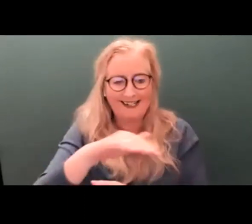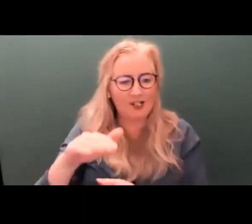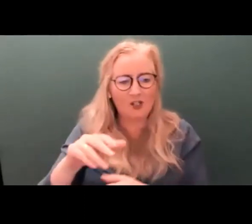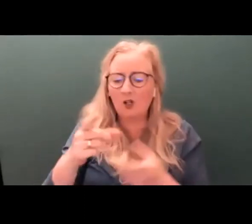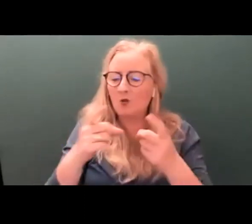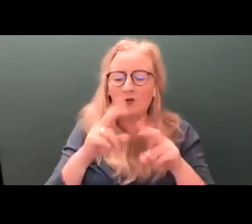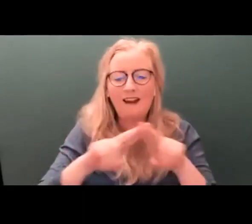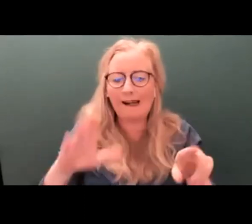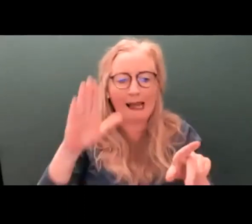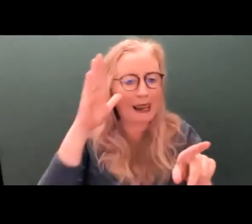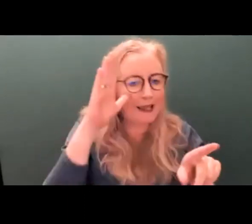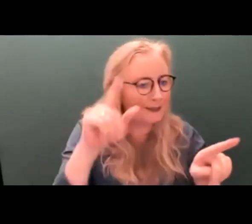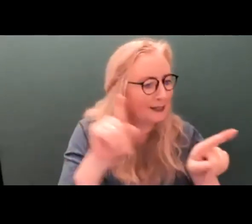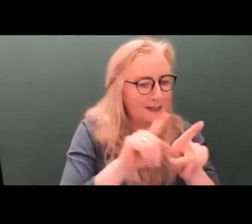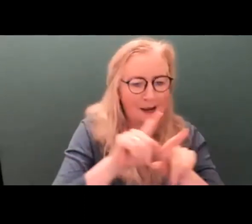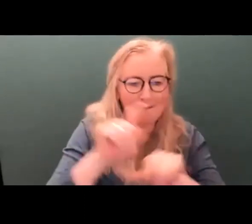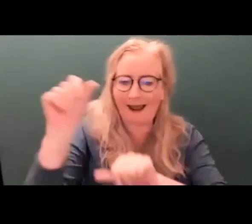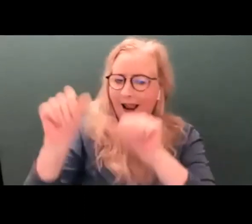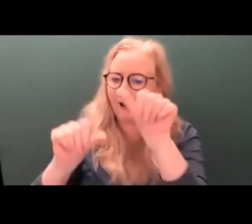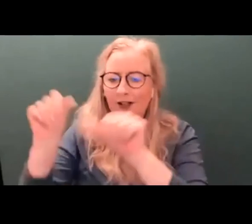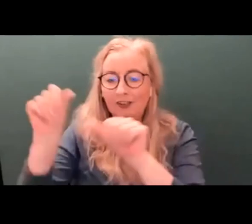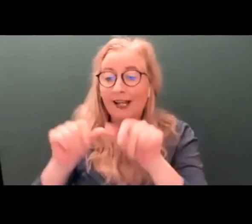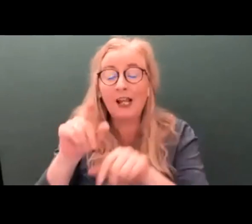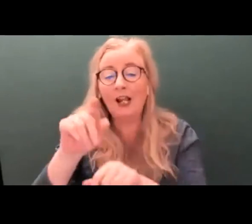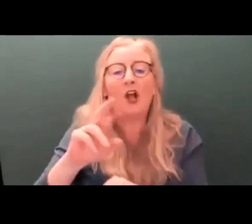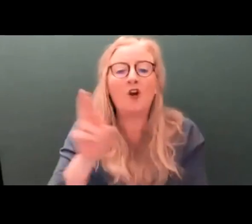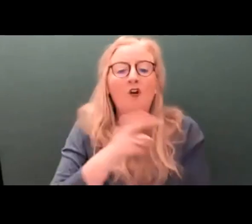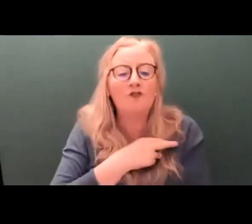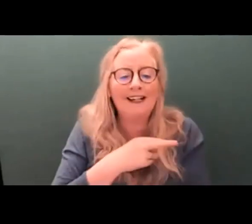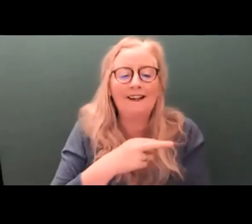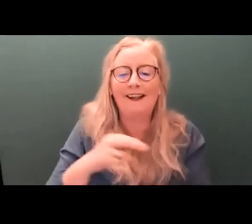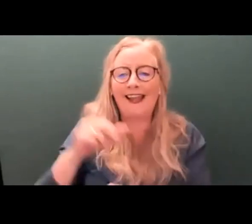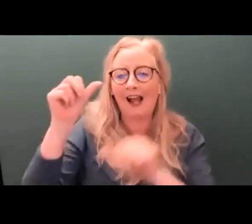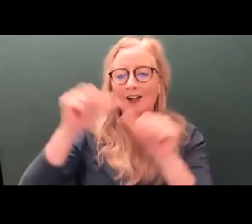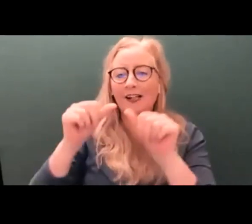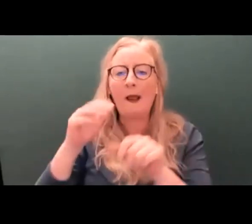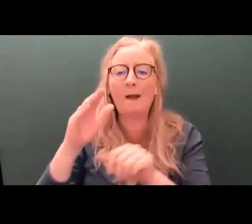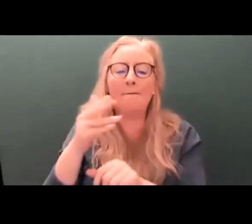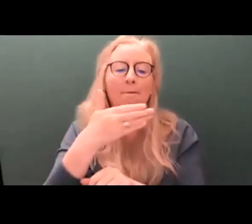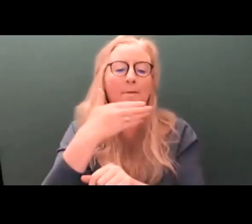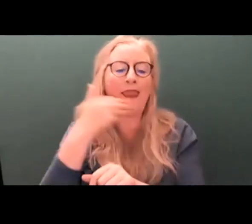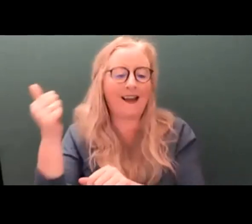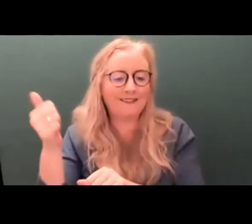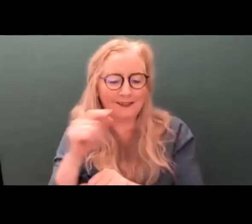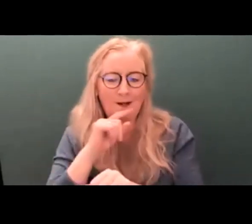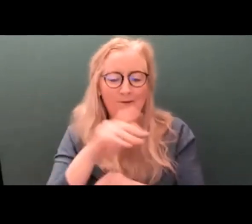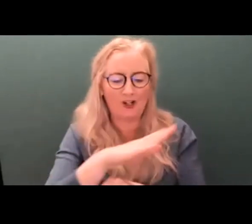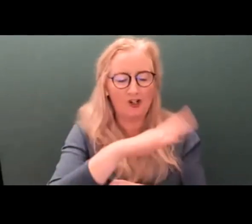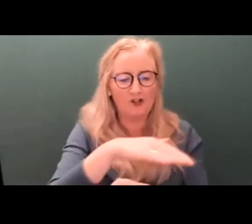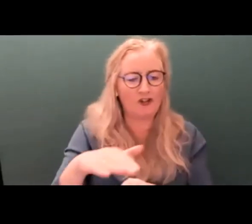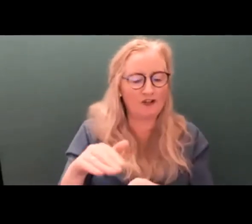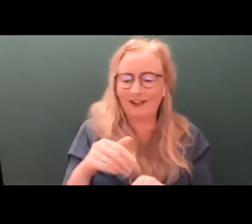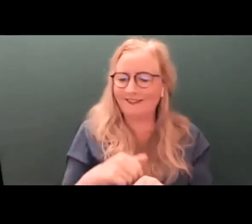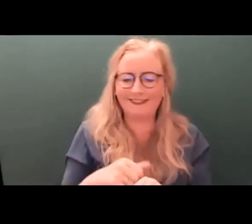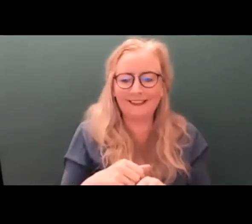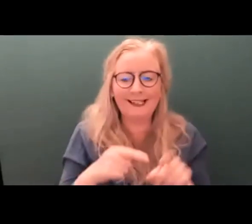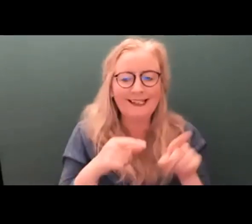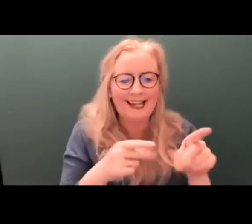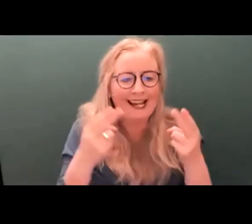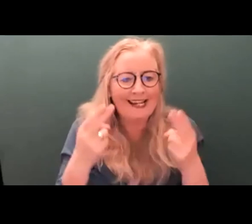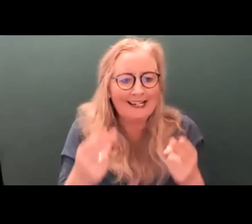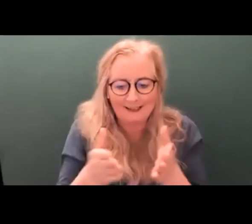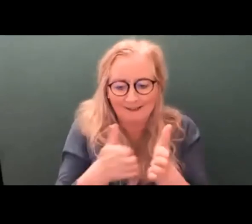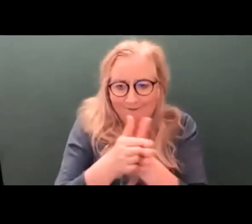like adults. It's really easy to keep an adult because they'll be polite enough to listen to you. But children are kinesthetic learners. They need to be